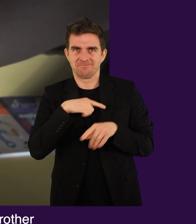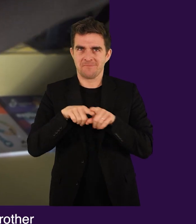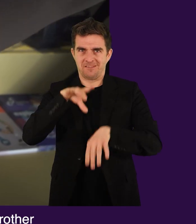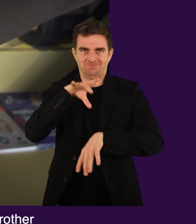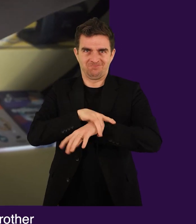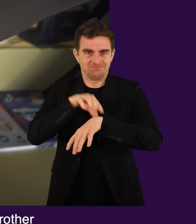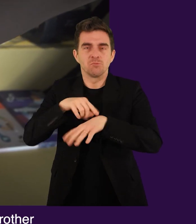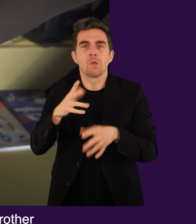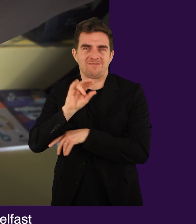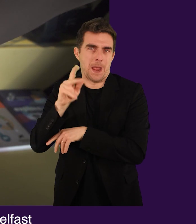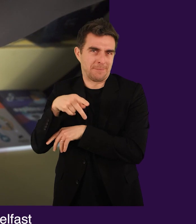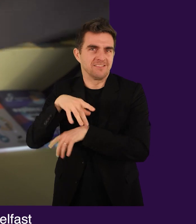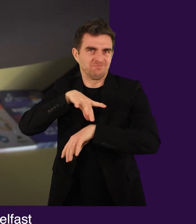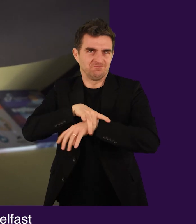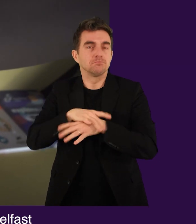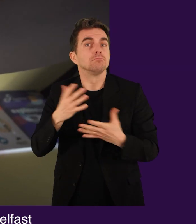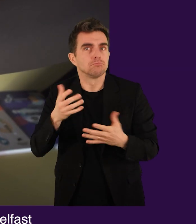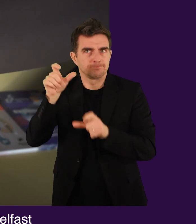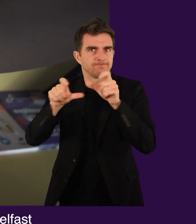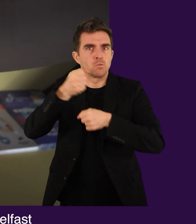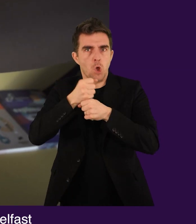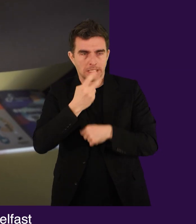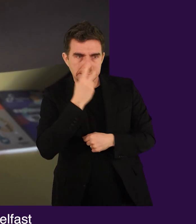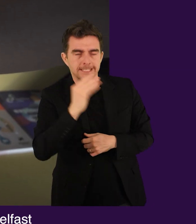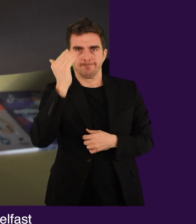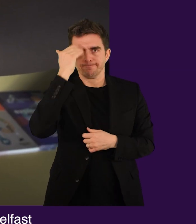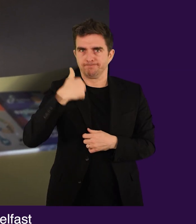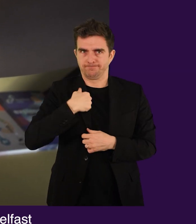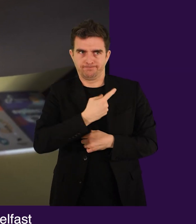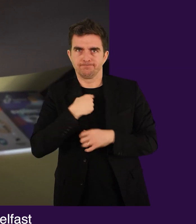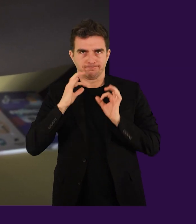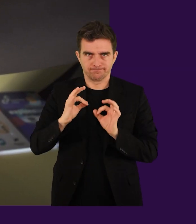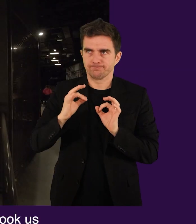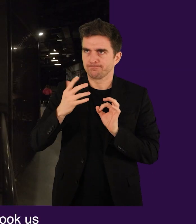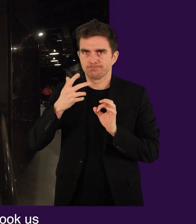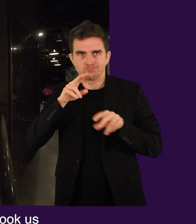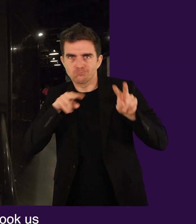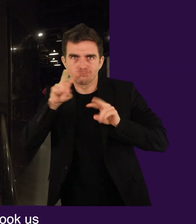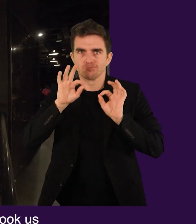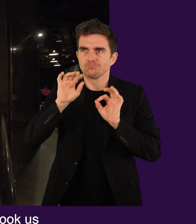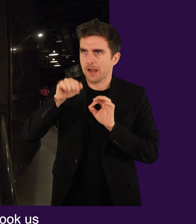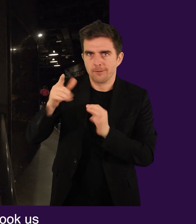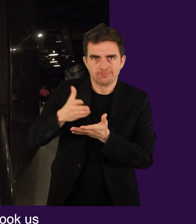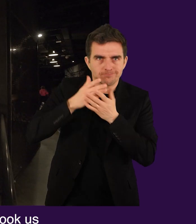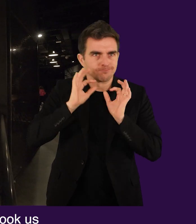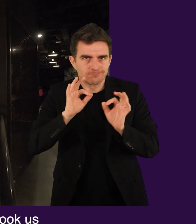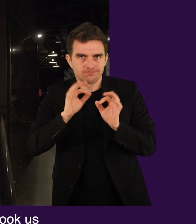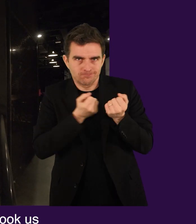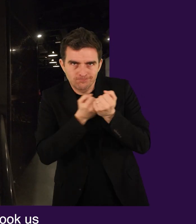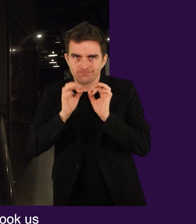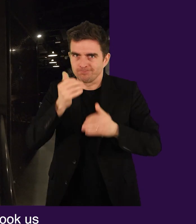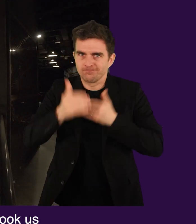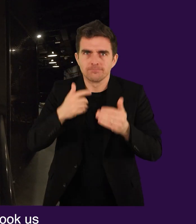given VIP wristbands to help the crew of Titanic Belfast know our needs. I liked the shipyard ride that took